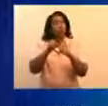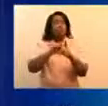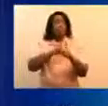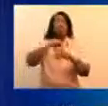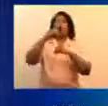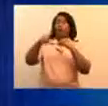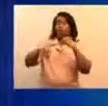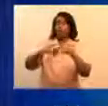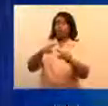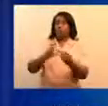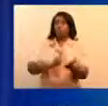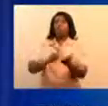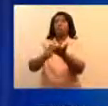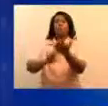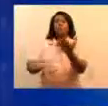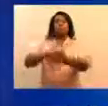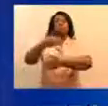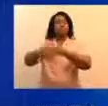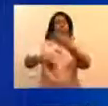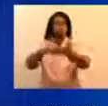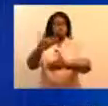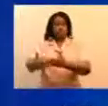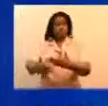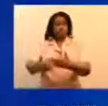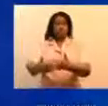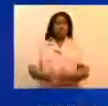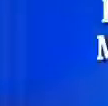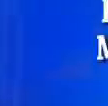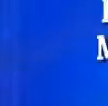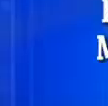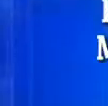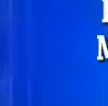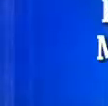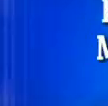technical terms which may arise during the proceedings.